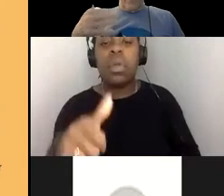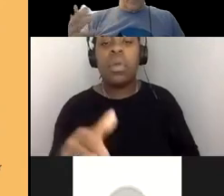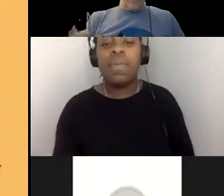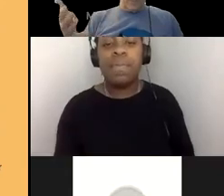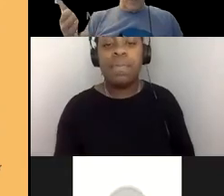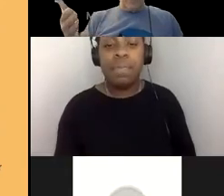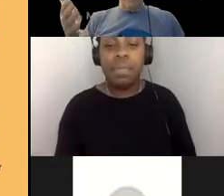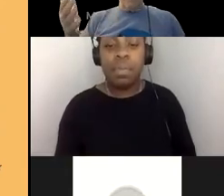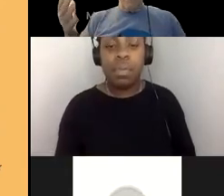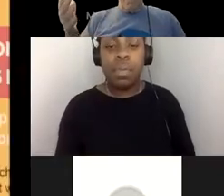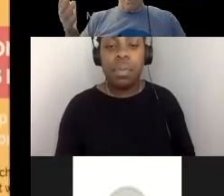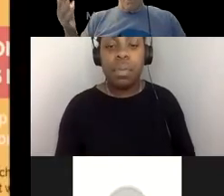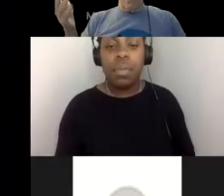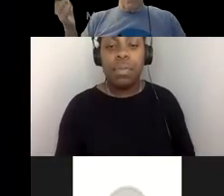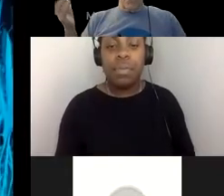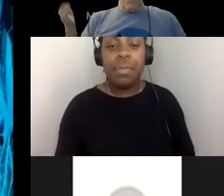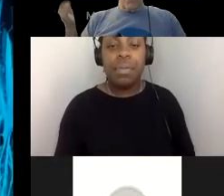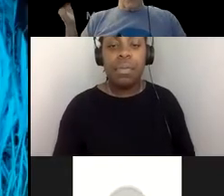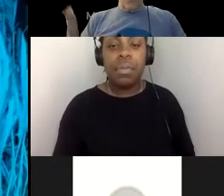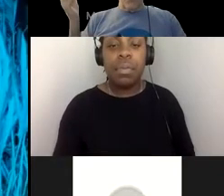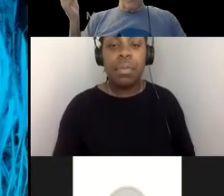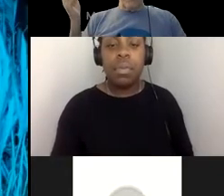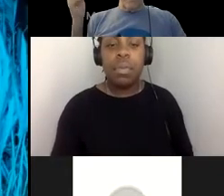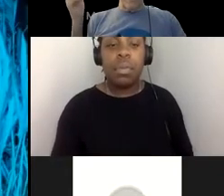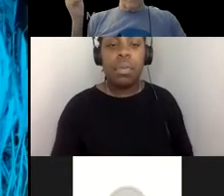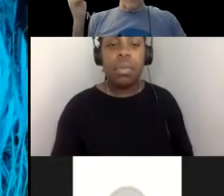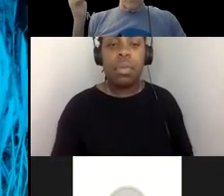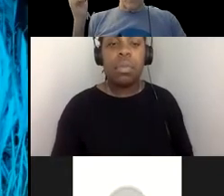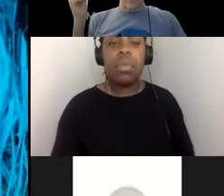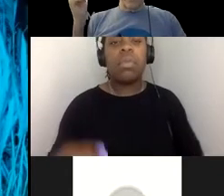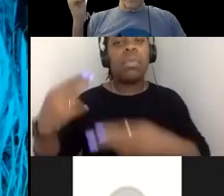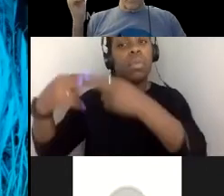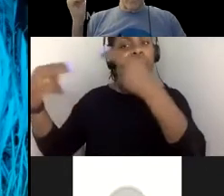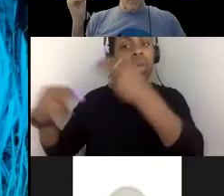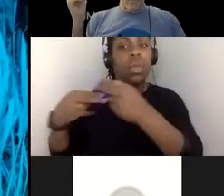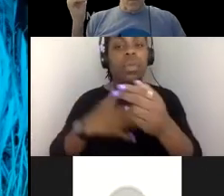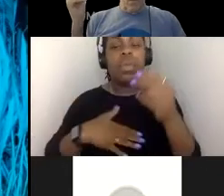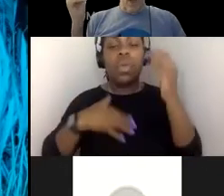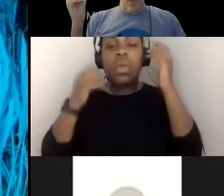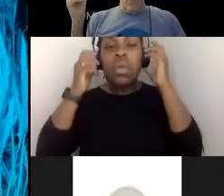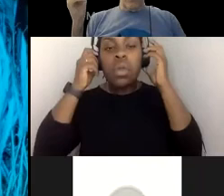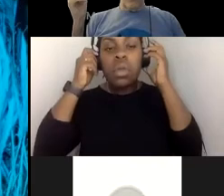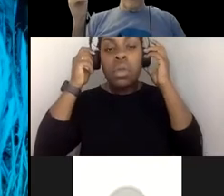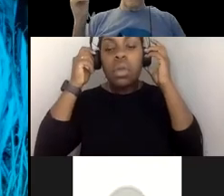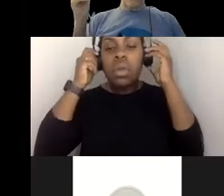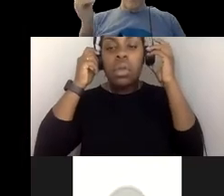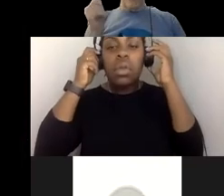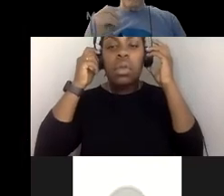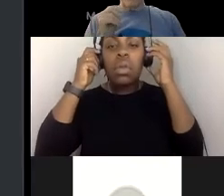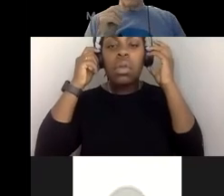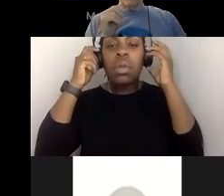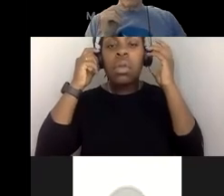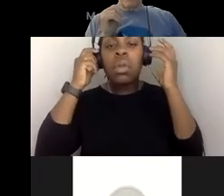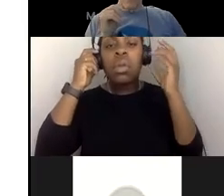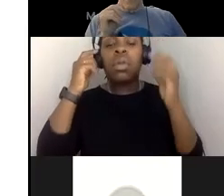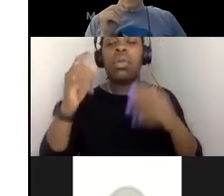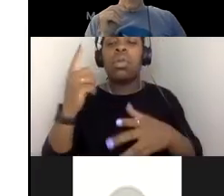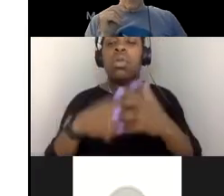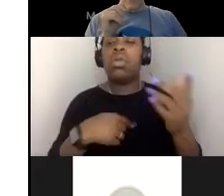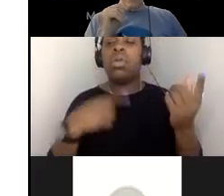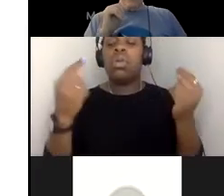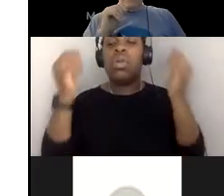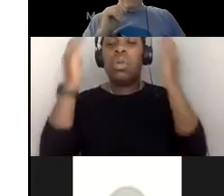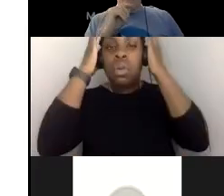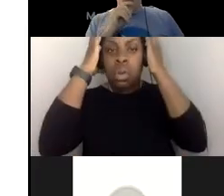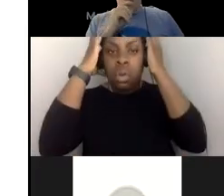if I can have the next slide. So what we did is we created a map of